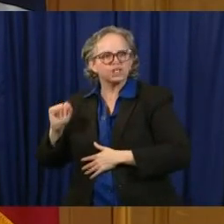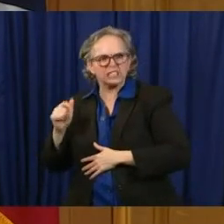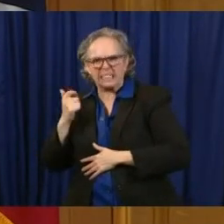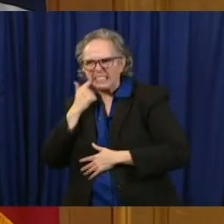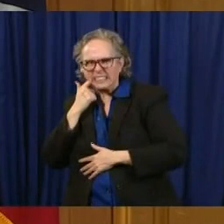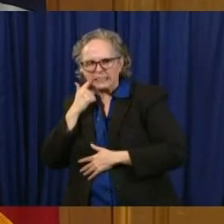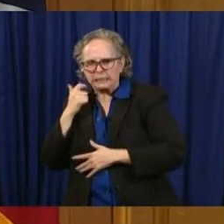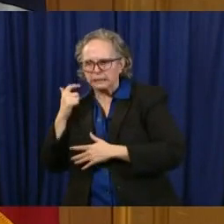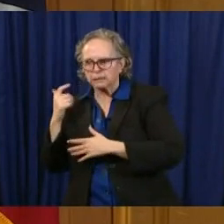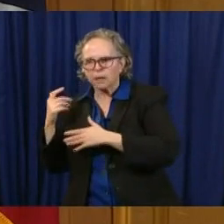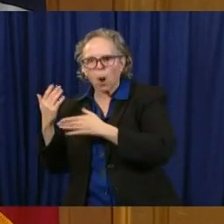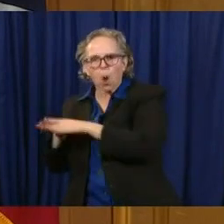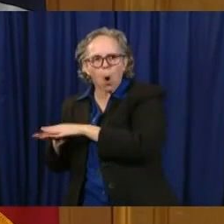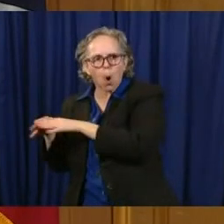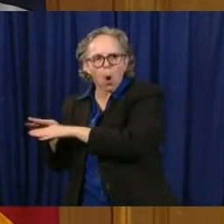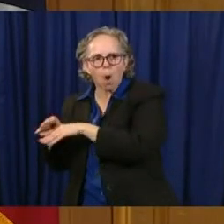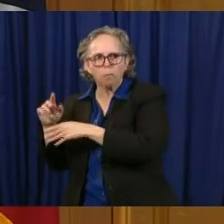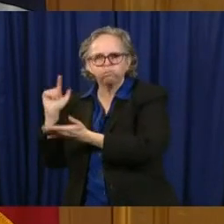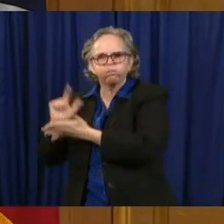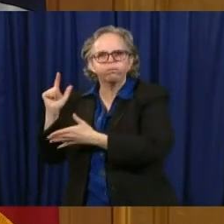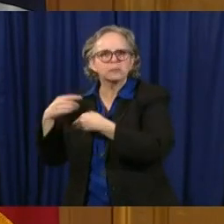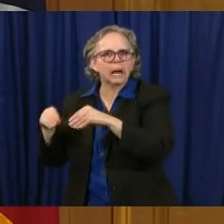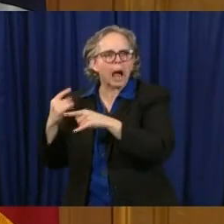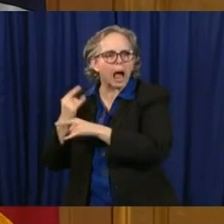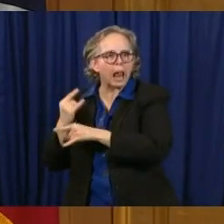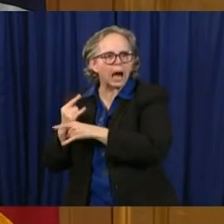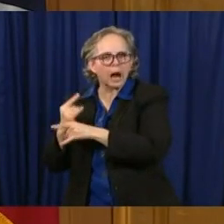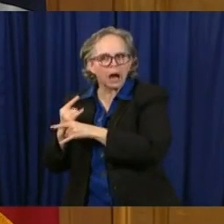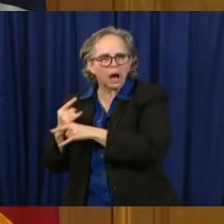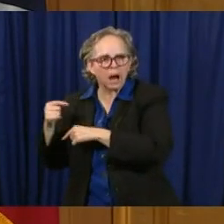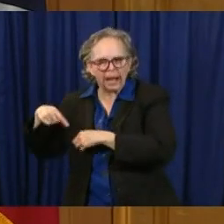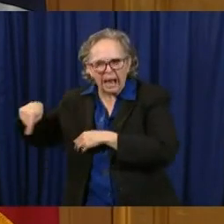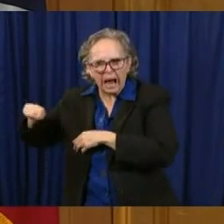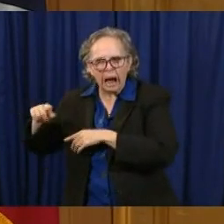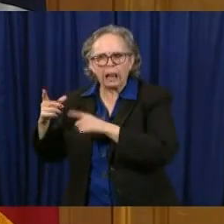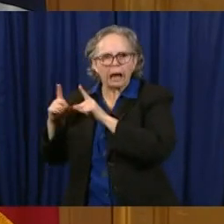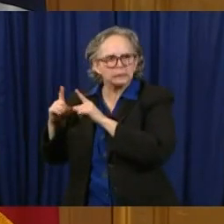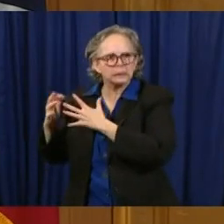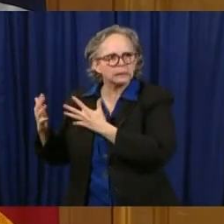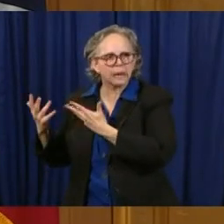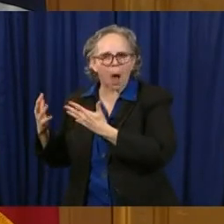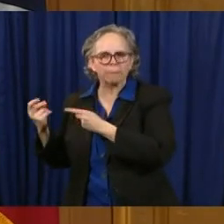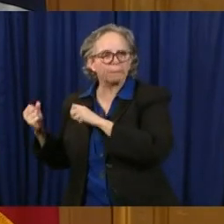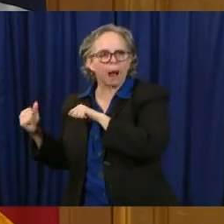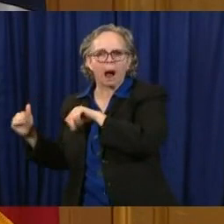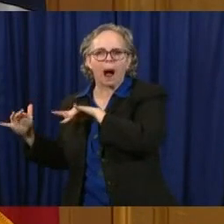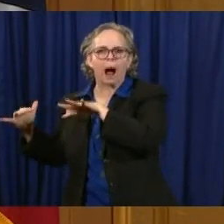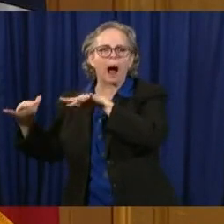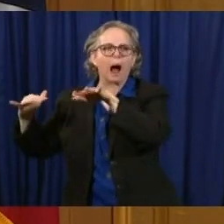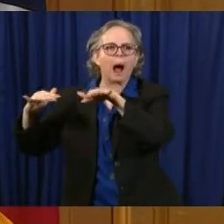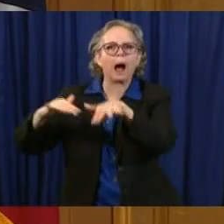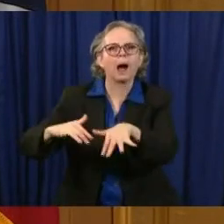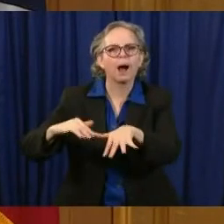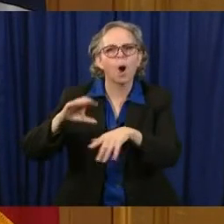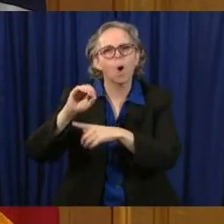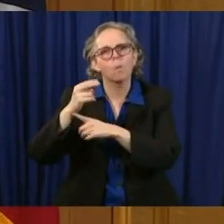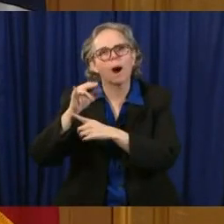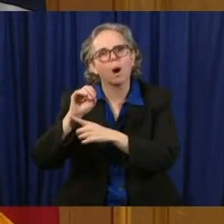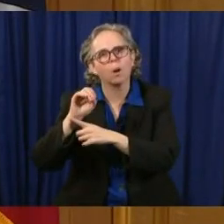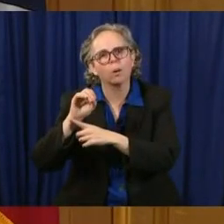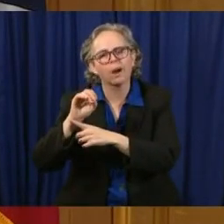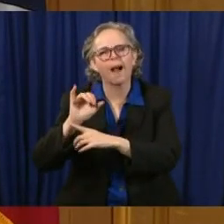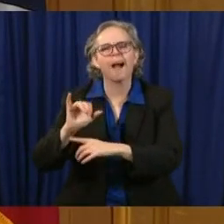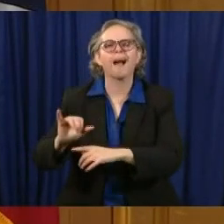not have a West Virginia license. This has pushed people into Ohio's border counties. So from this